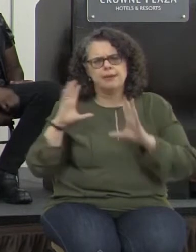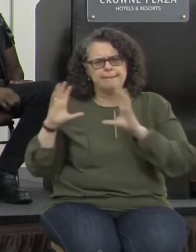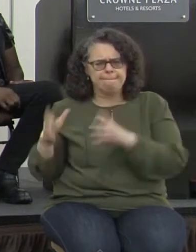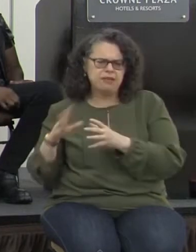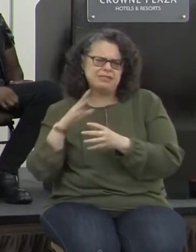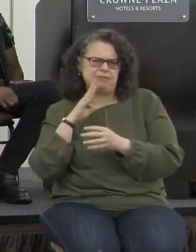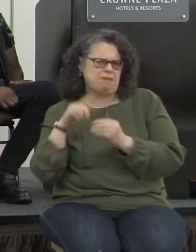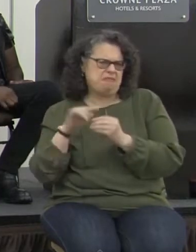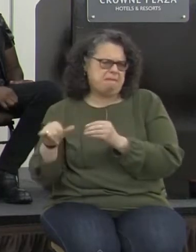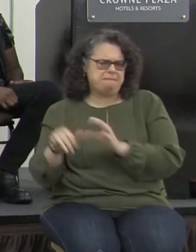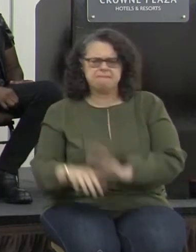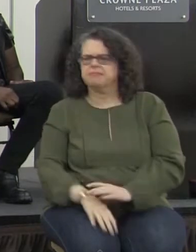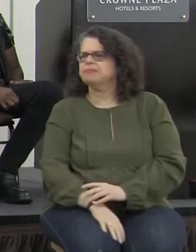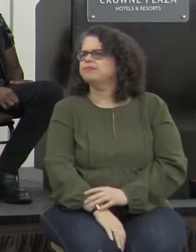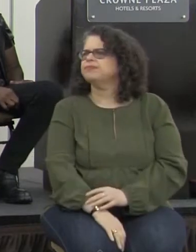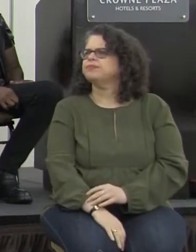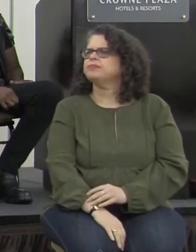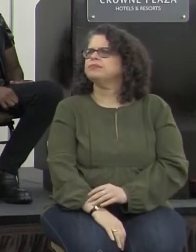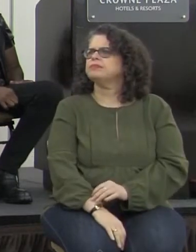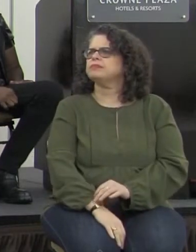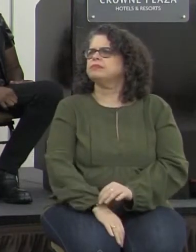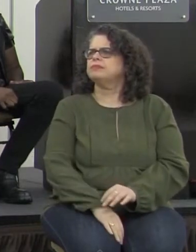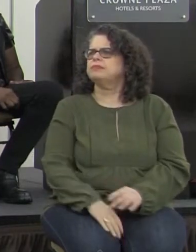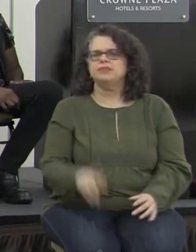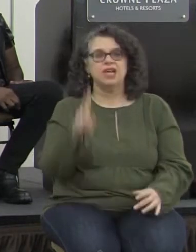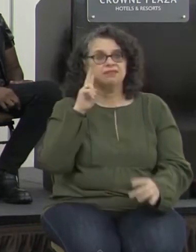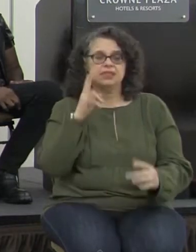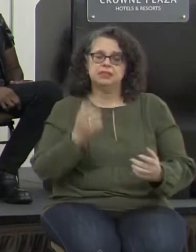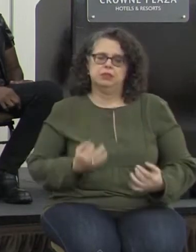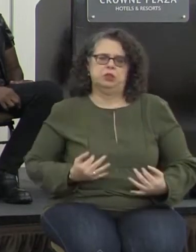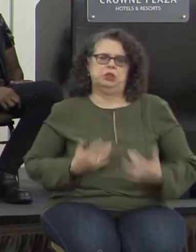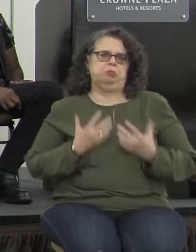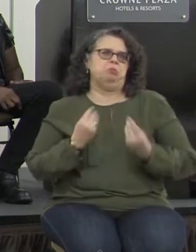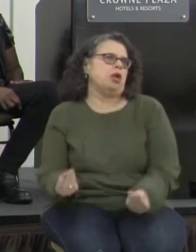way. I've seen burnout